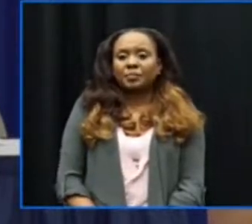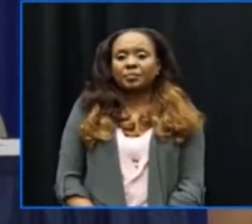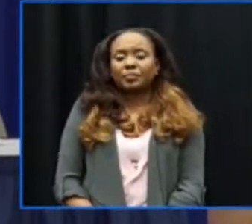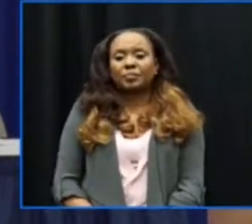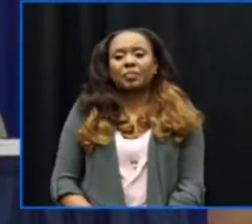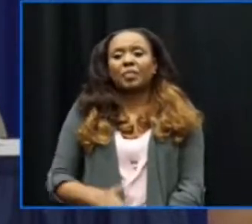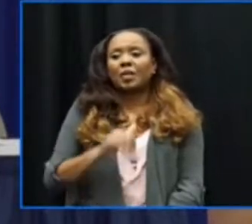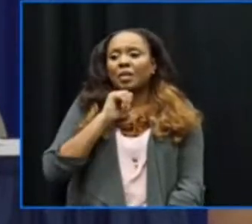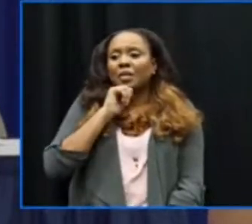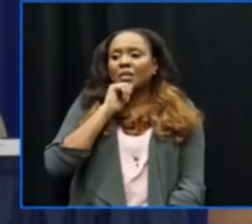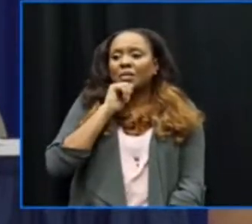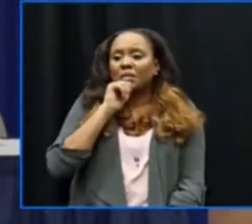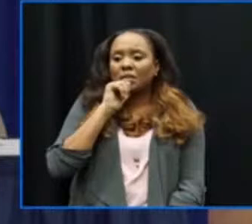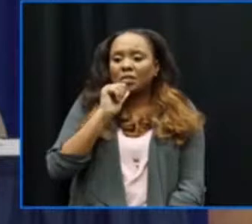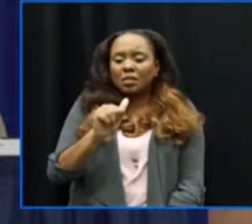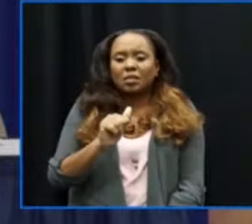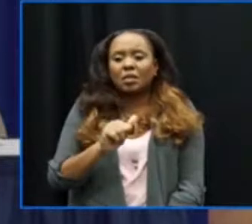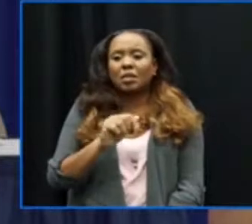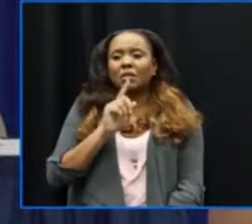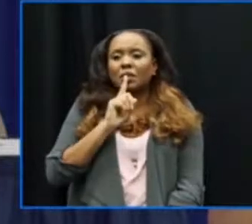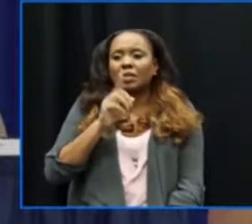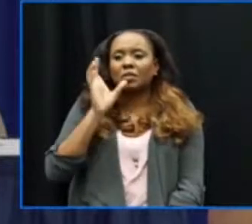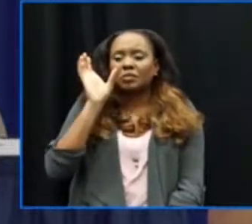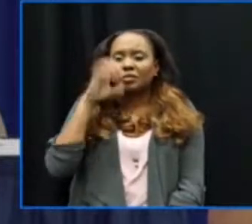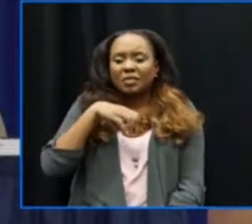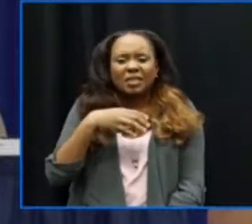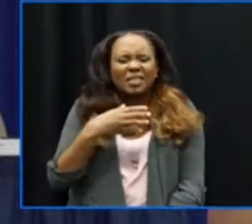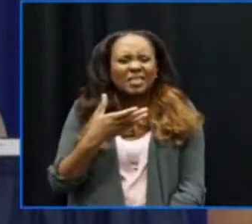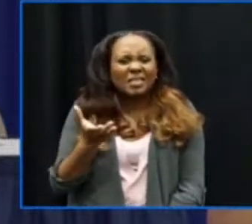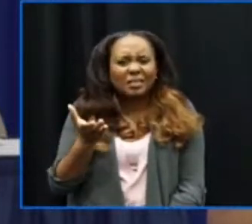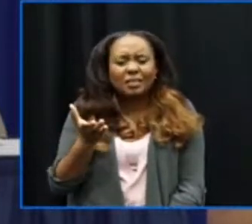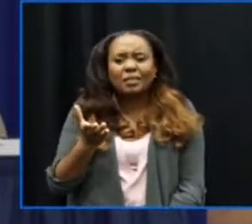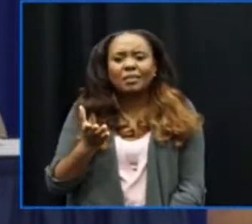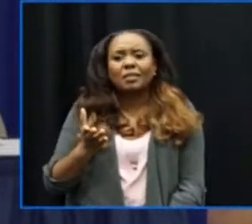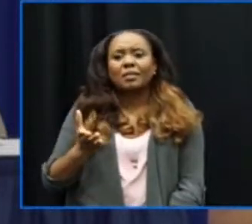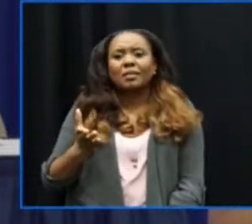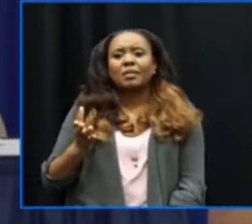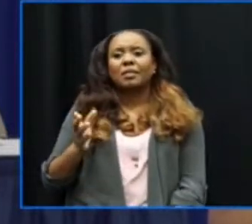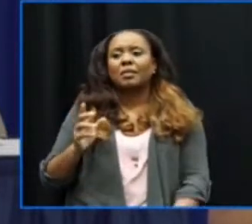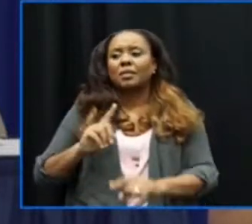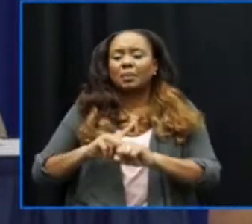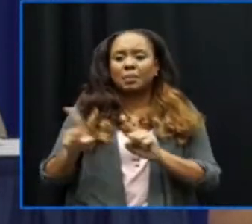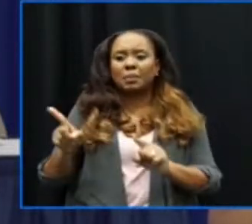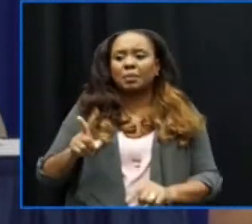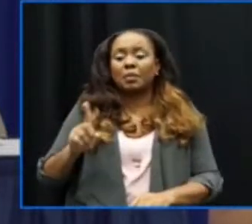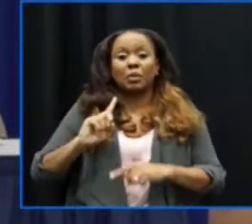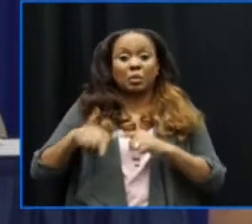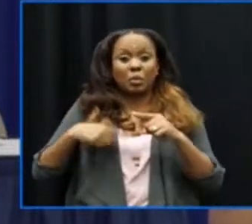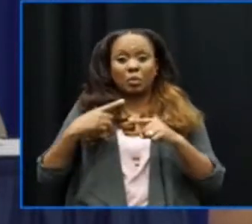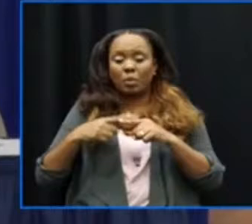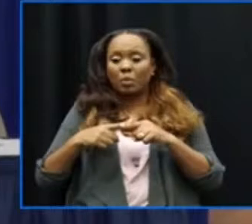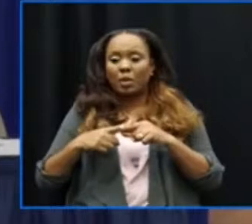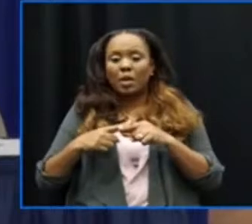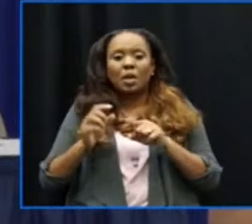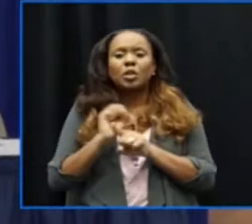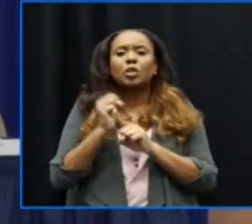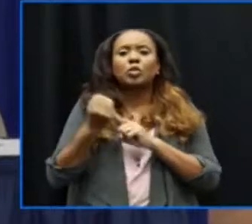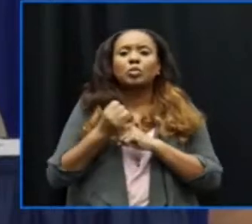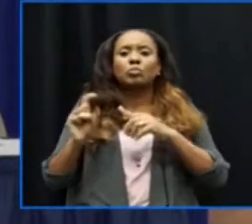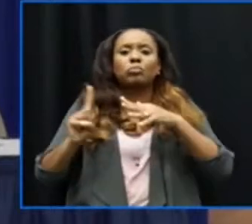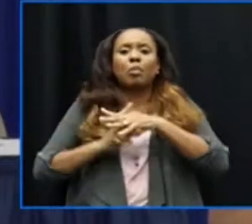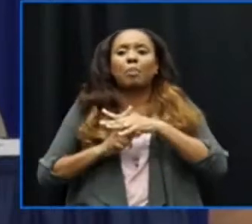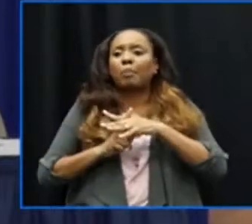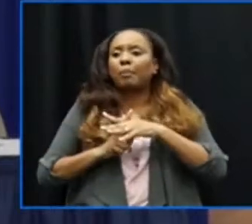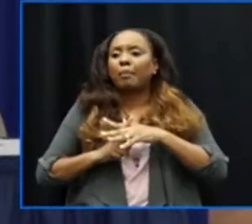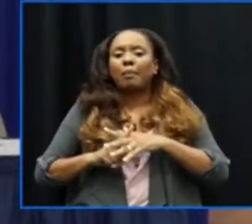peculiar, because indeed in this country our history has shown us that times of crises have laid